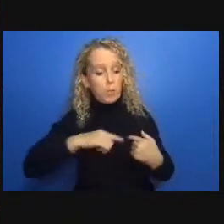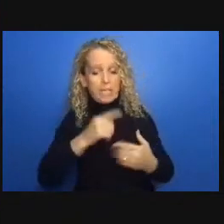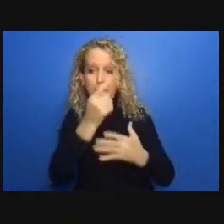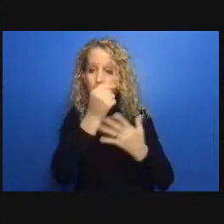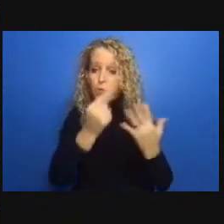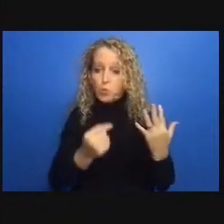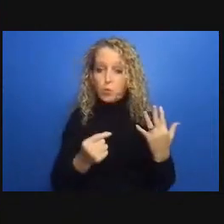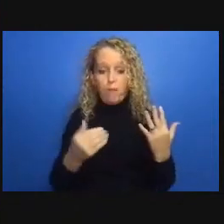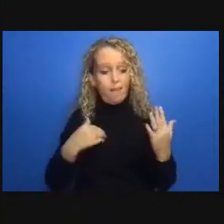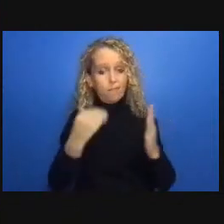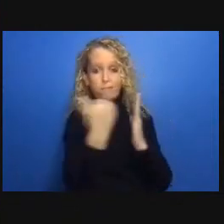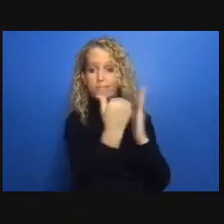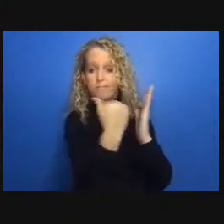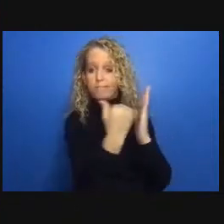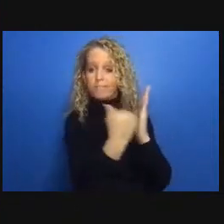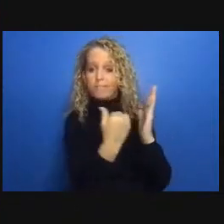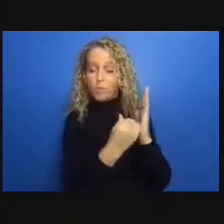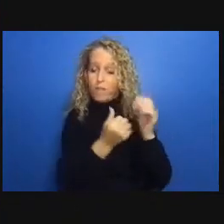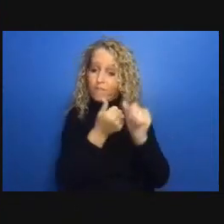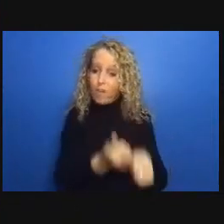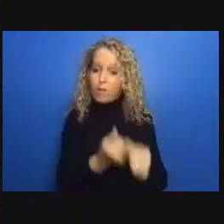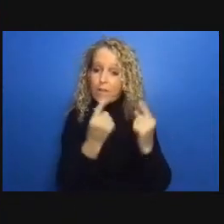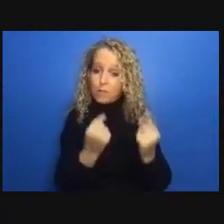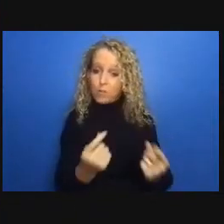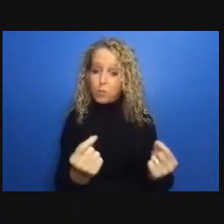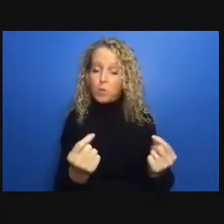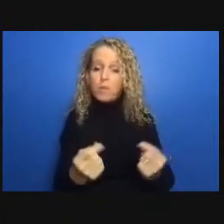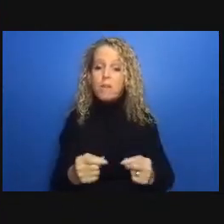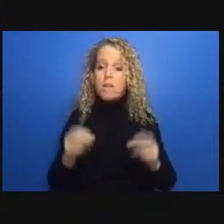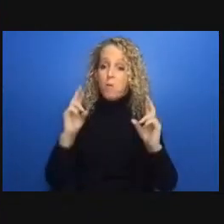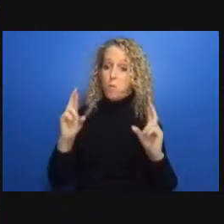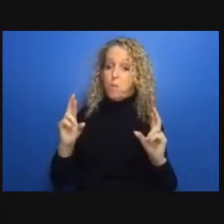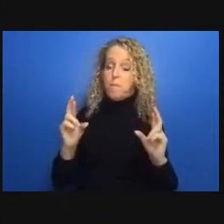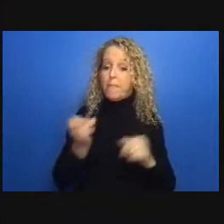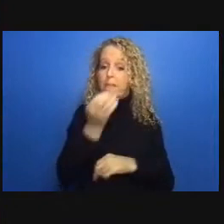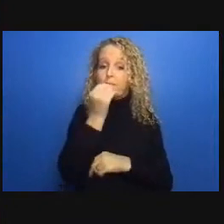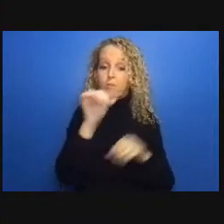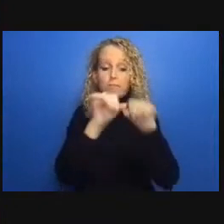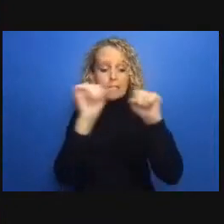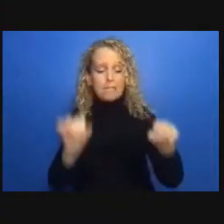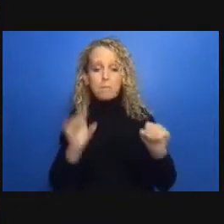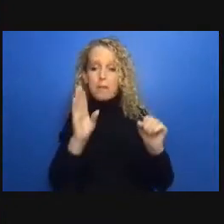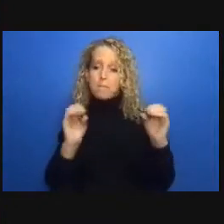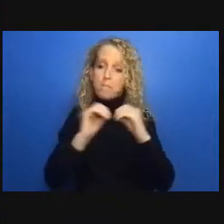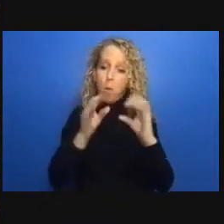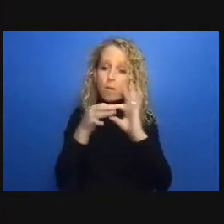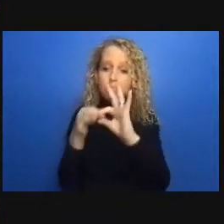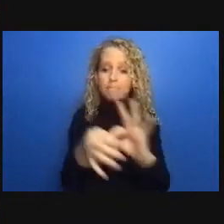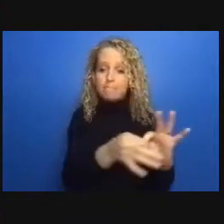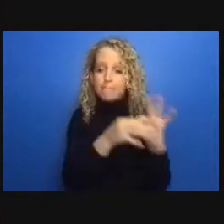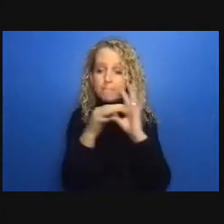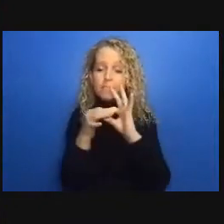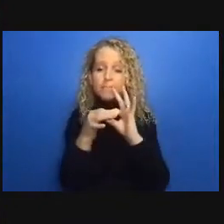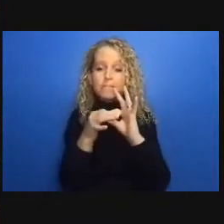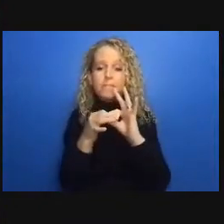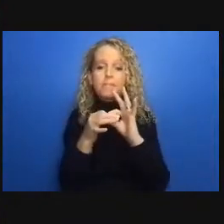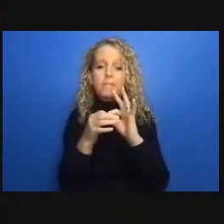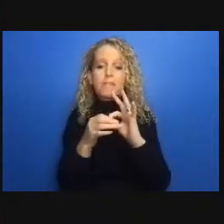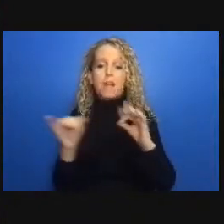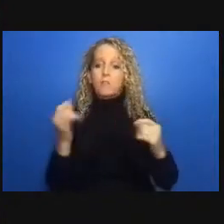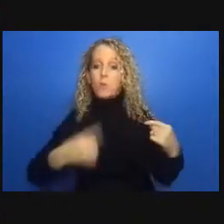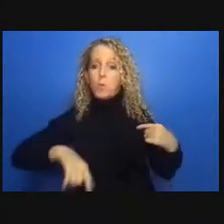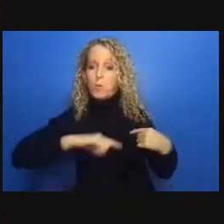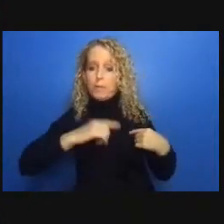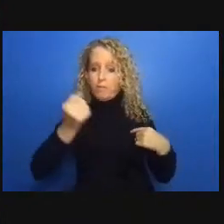real hope is that we are going to be able to bring the food system together, gain an understanding of how we ensure that those folks that are